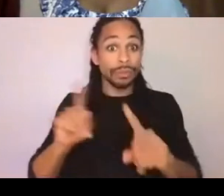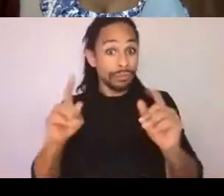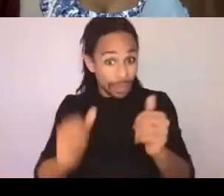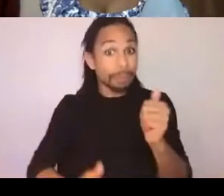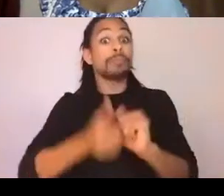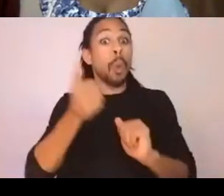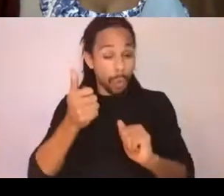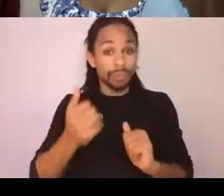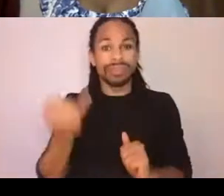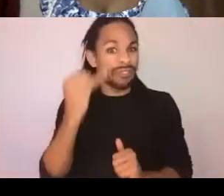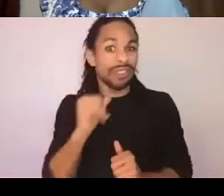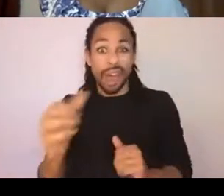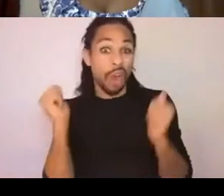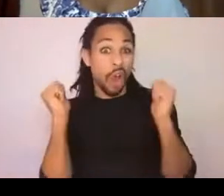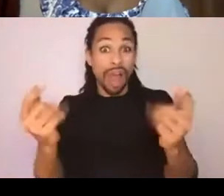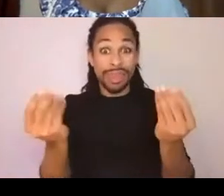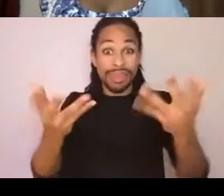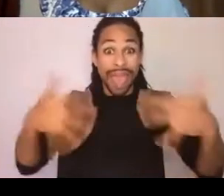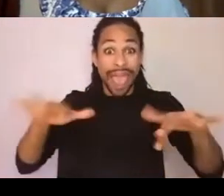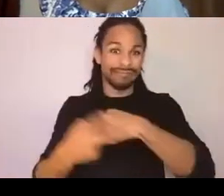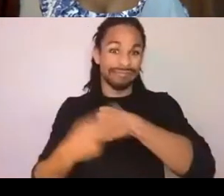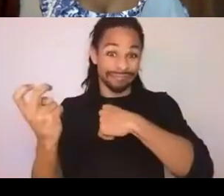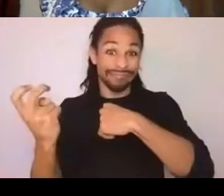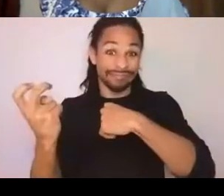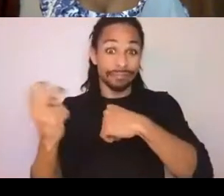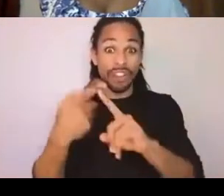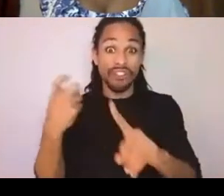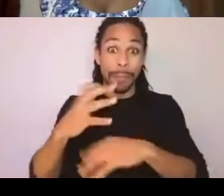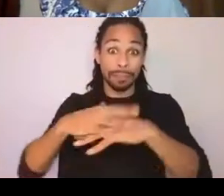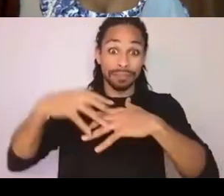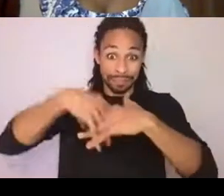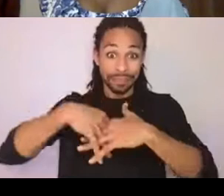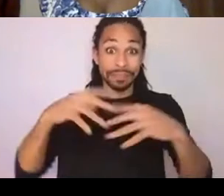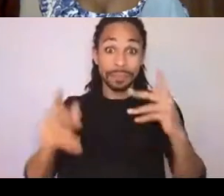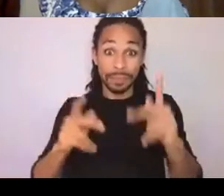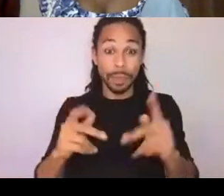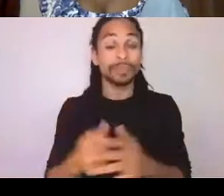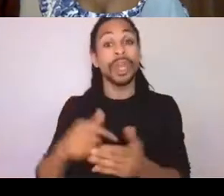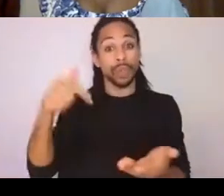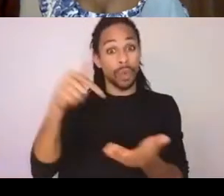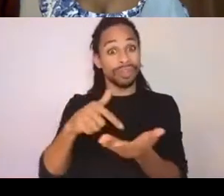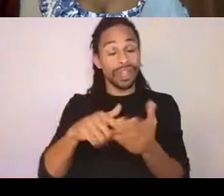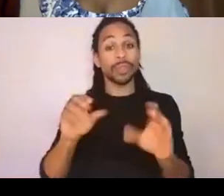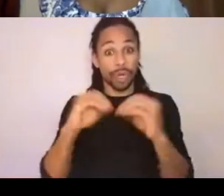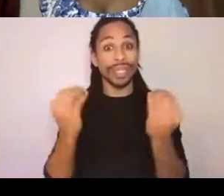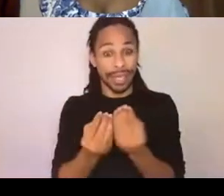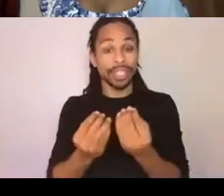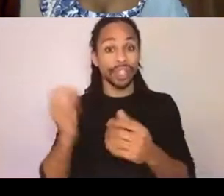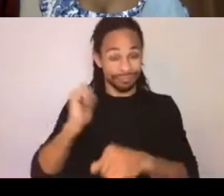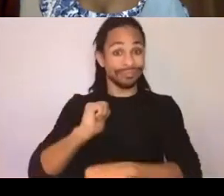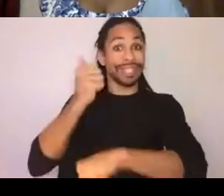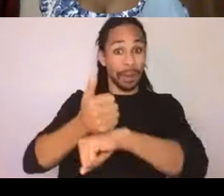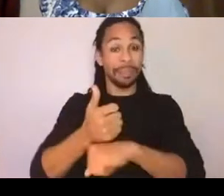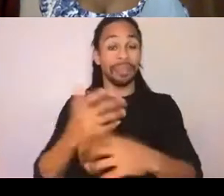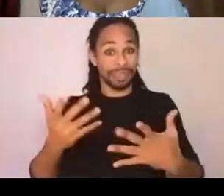if not all, unceded lands. As this event is co-organized by the Rubin Foundation and the Asian American Arts Alliance, I'll address